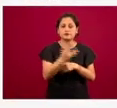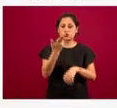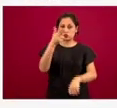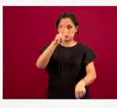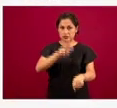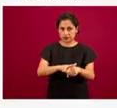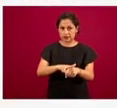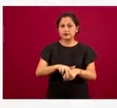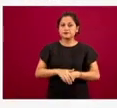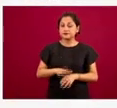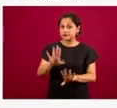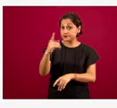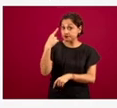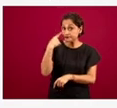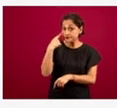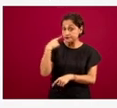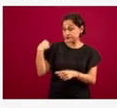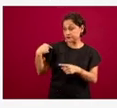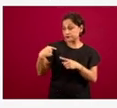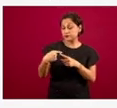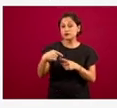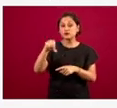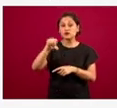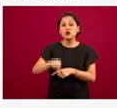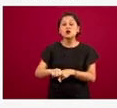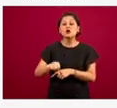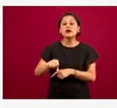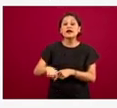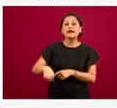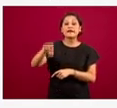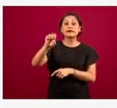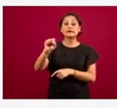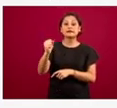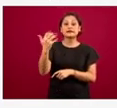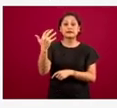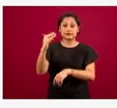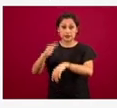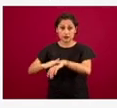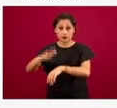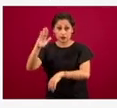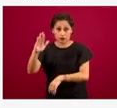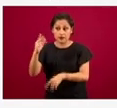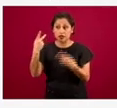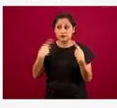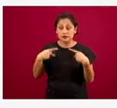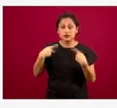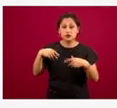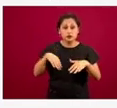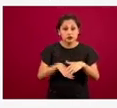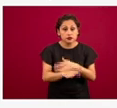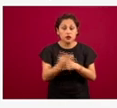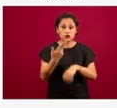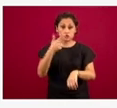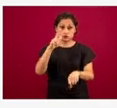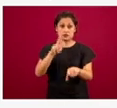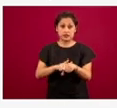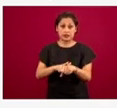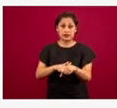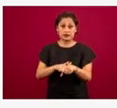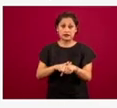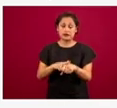associated to the relation between inpatients and outpatients. We can see how now